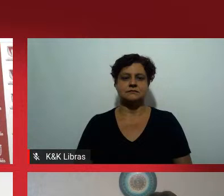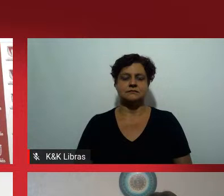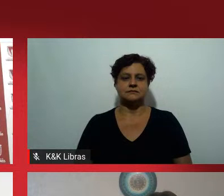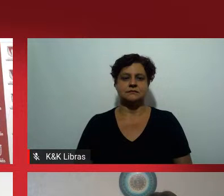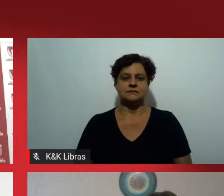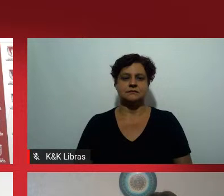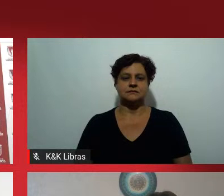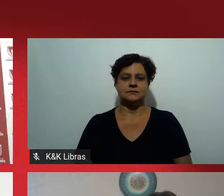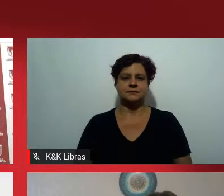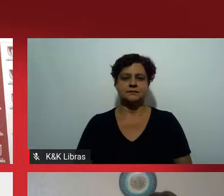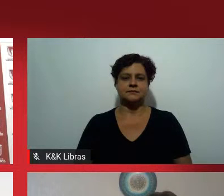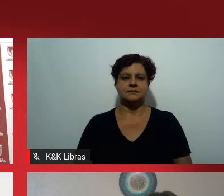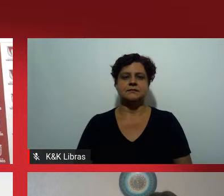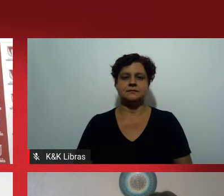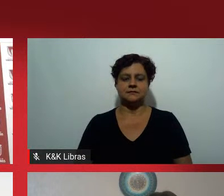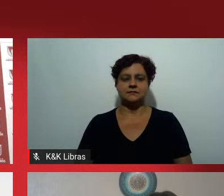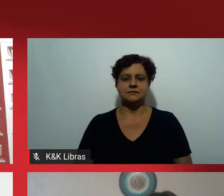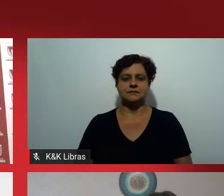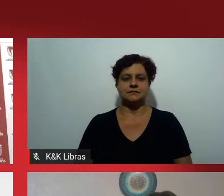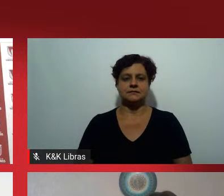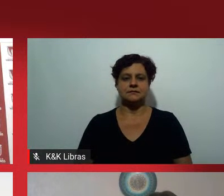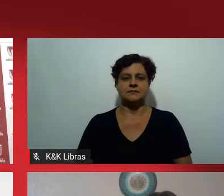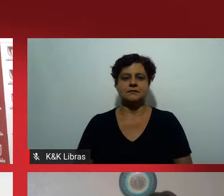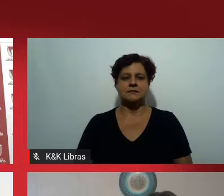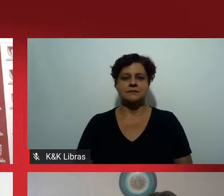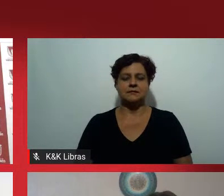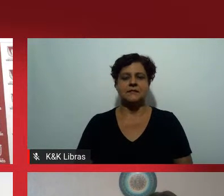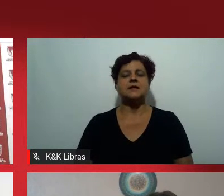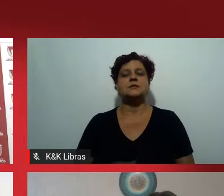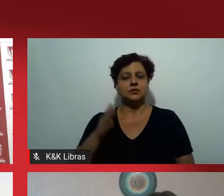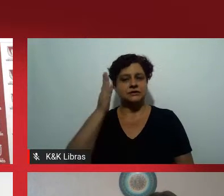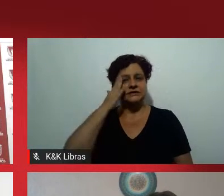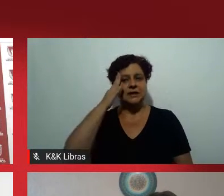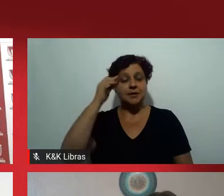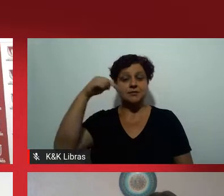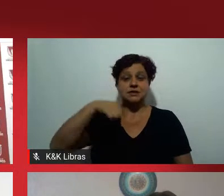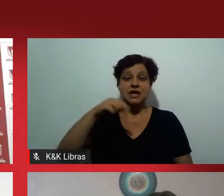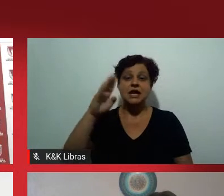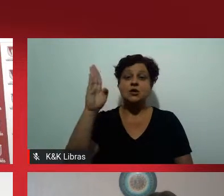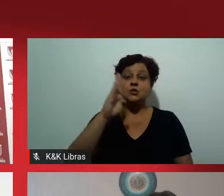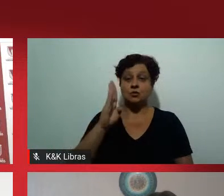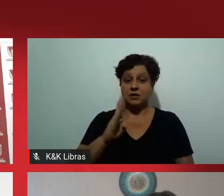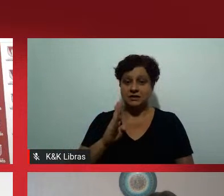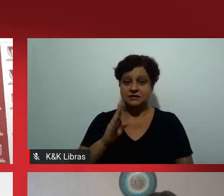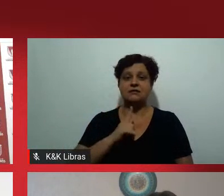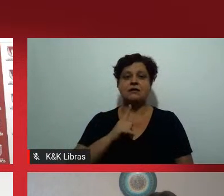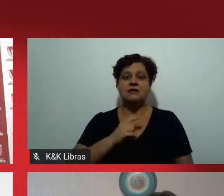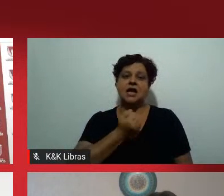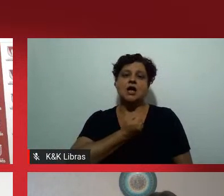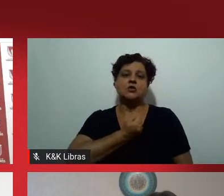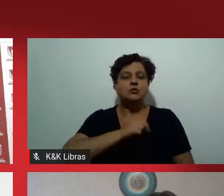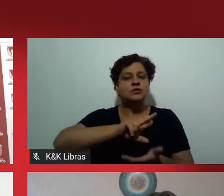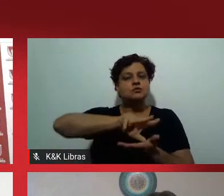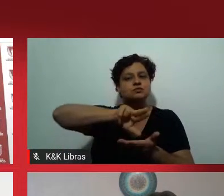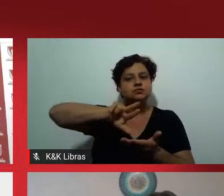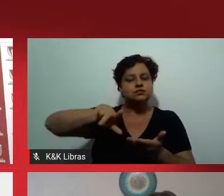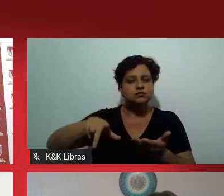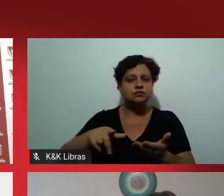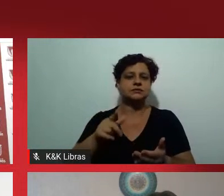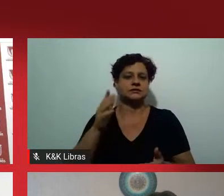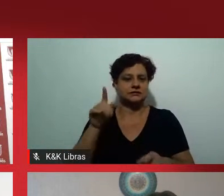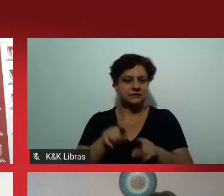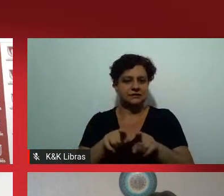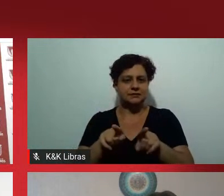e o I've seen is it's not that we don't have, it's not that we have no Black representation, it's that we see people